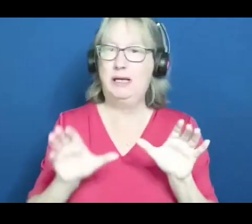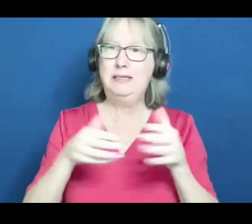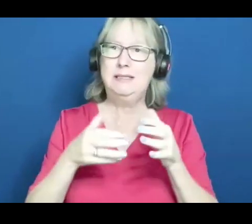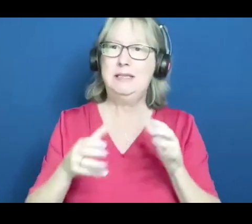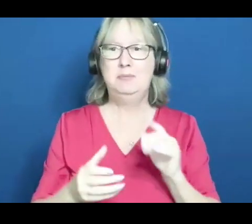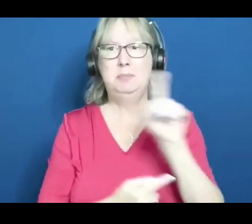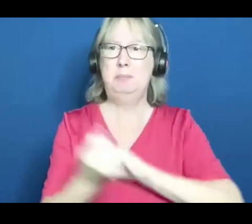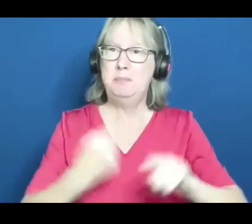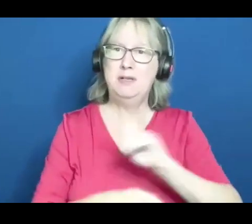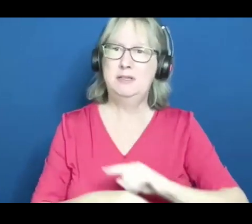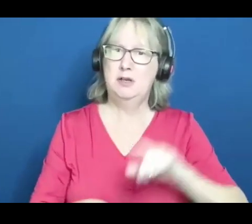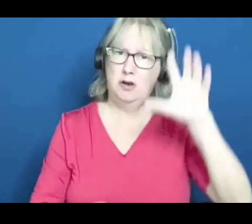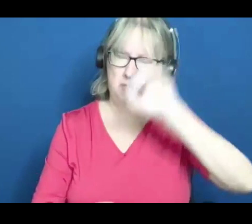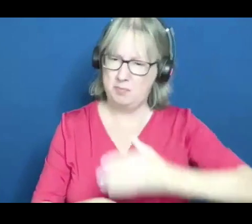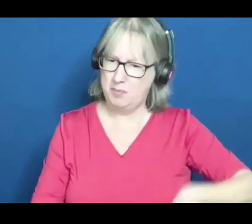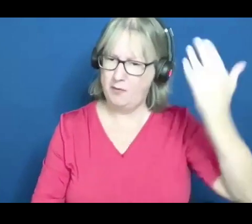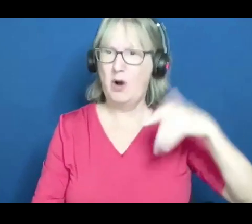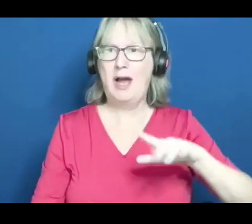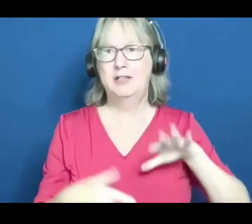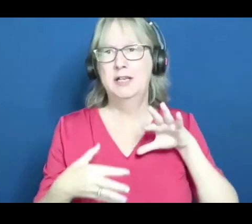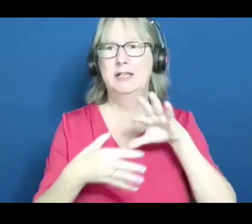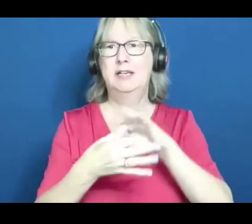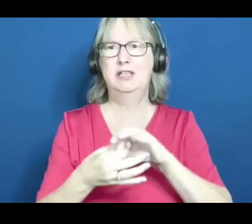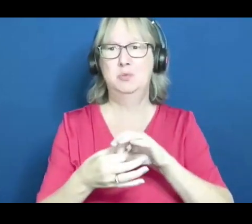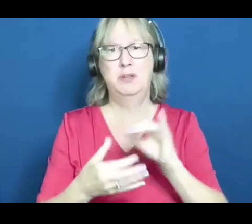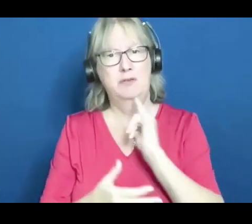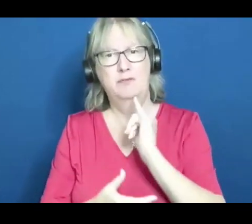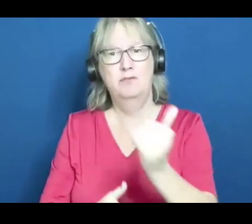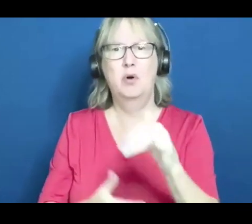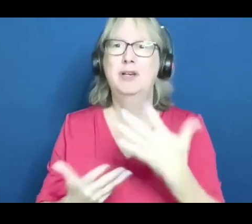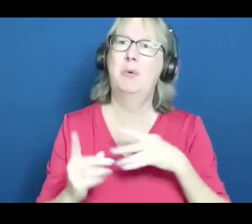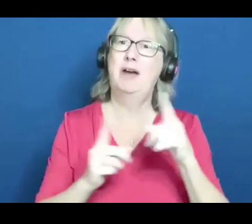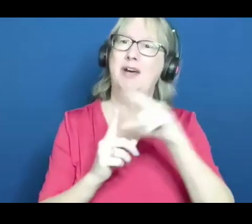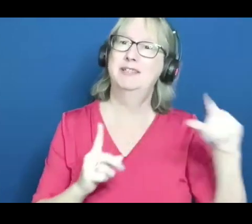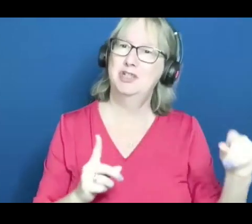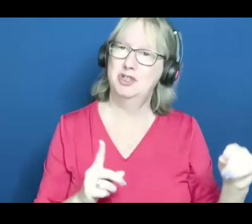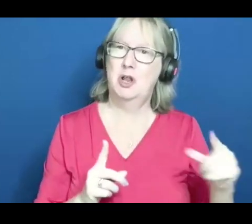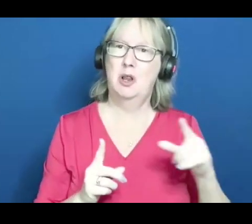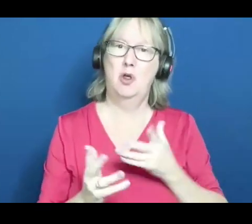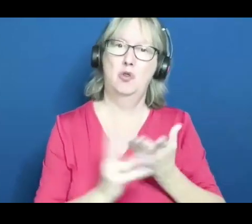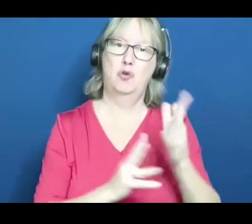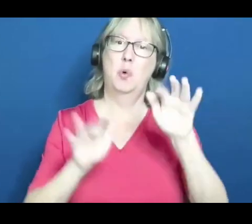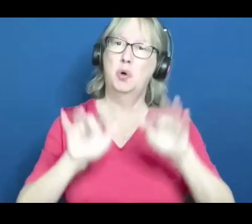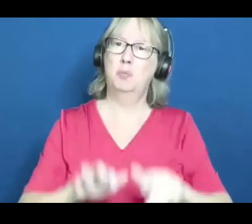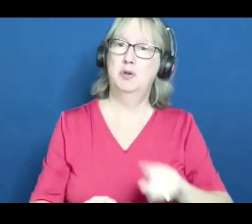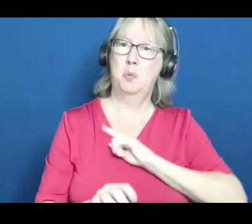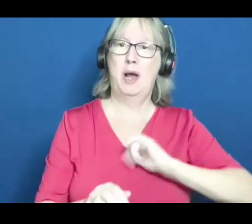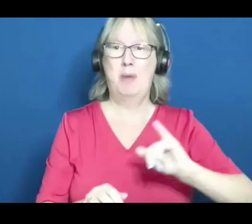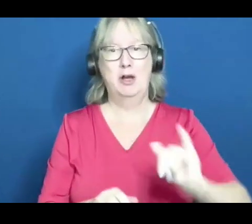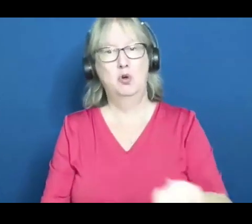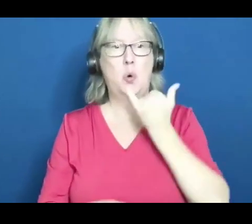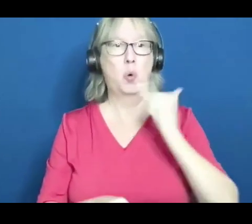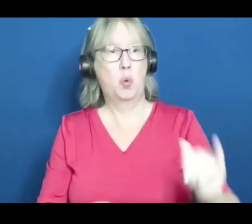So originally I had telephony connection. Now it's more, I've got digital connection through the computer because all of my calls are through the